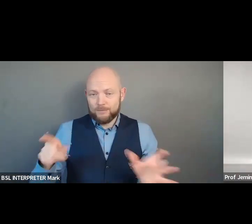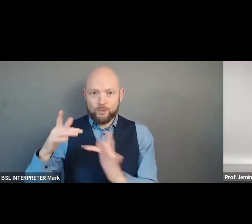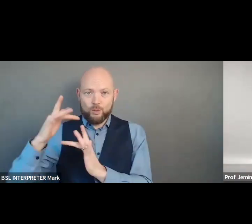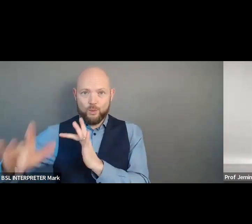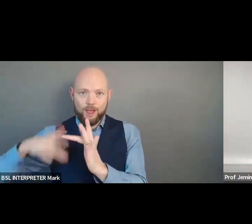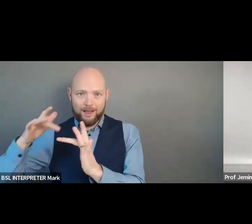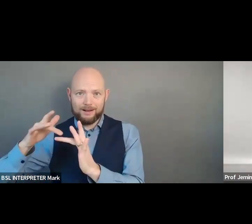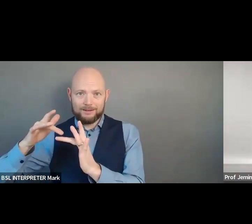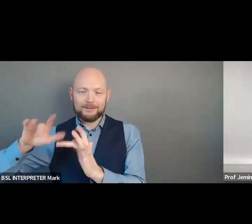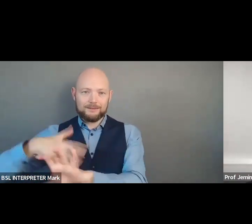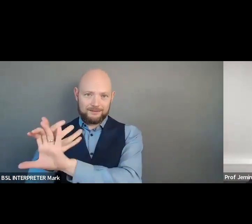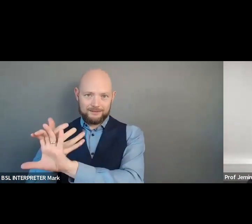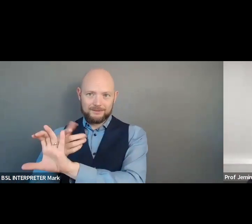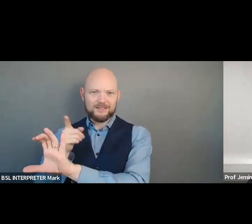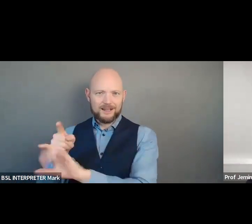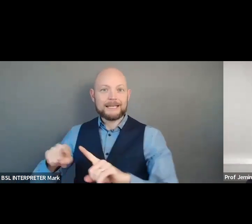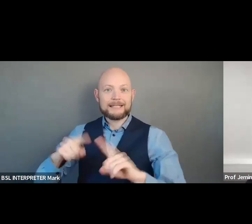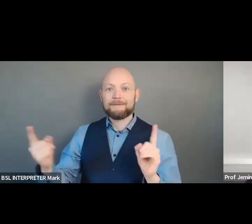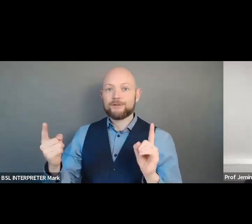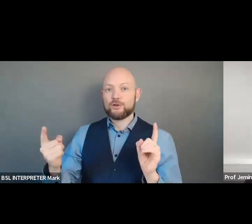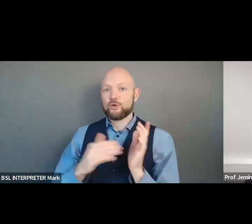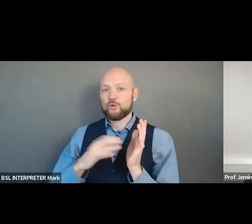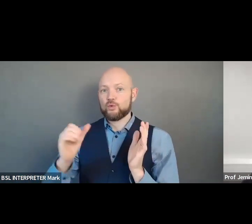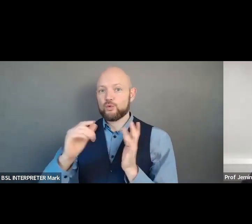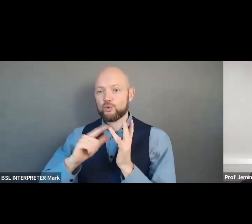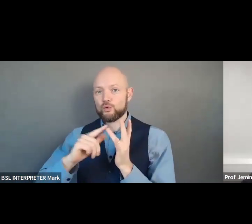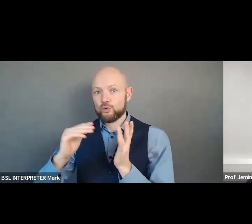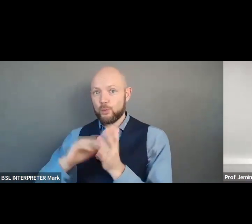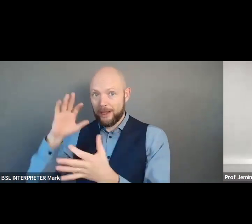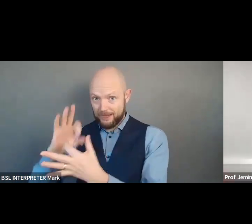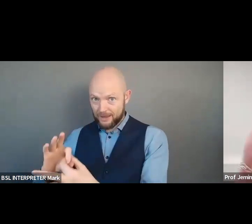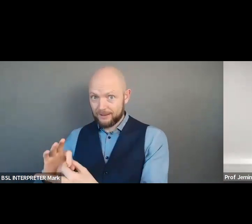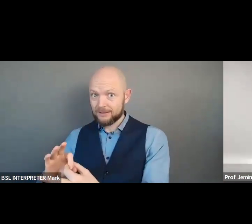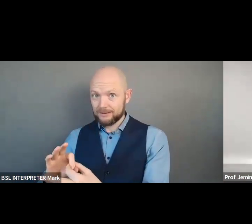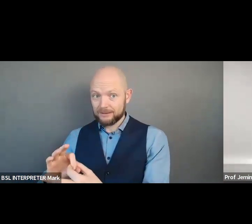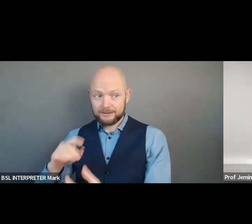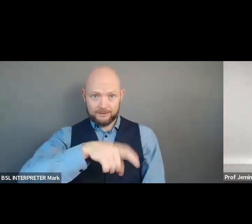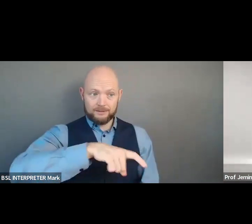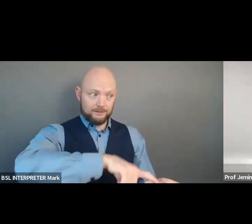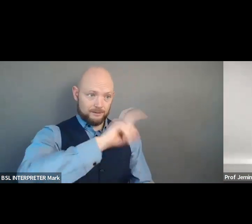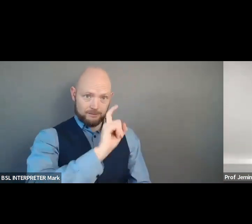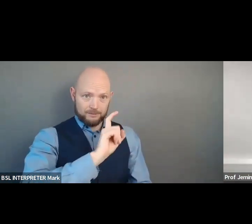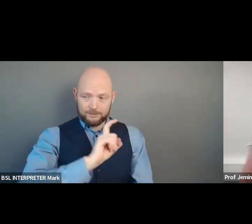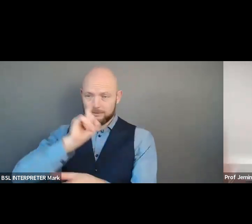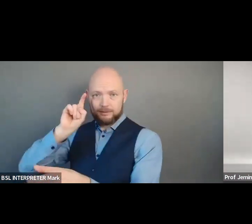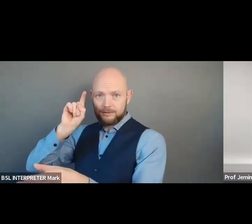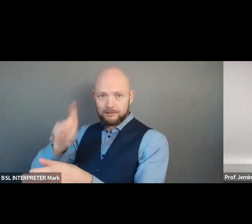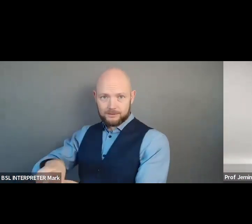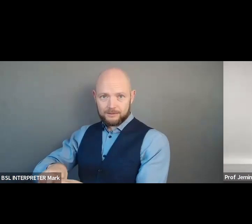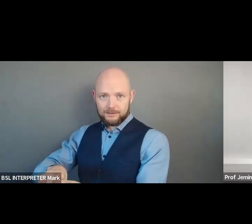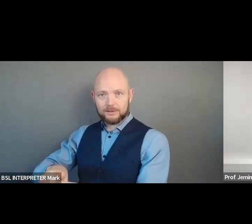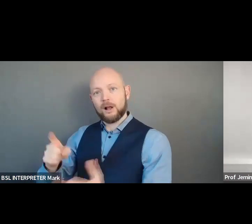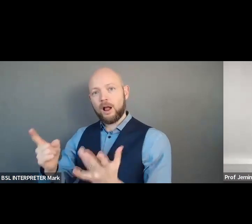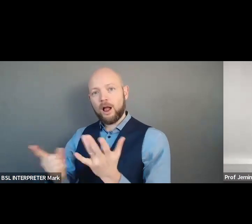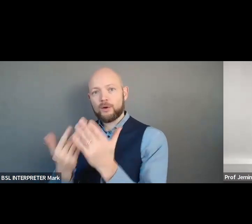basically and it's a different Zoom link, which I'm just about to post in the chat. So you'll need to come out of this Zoom link and join into